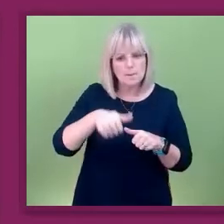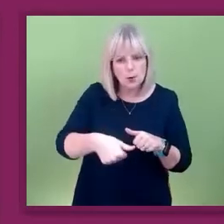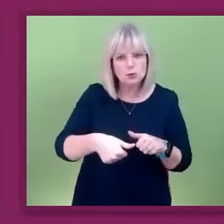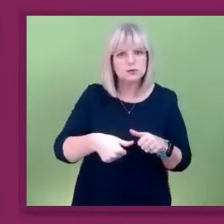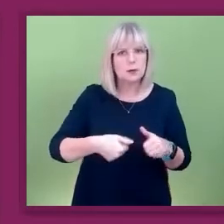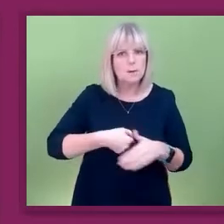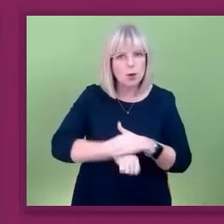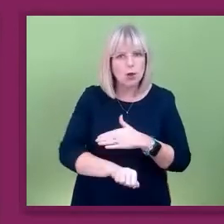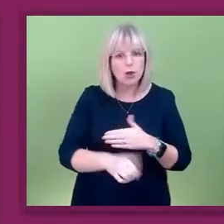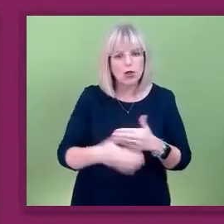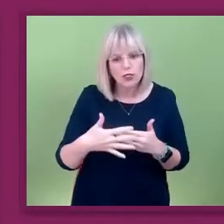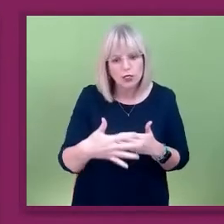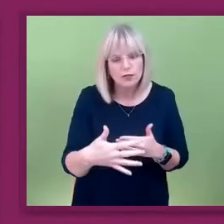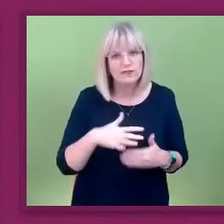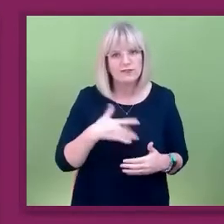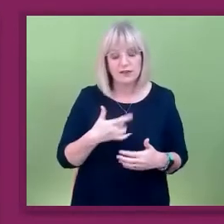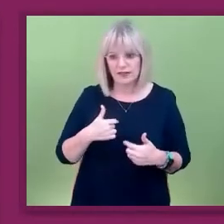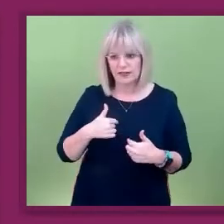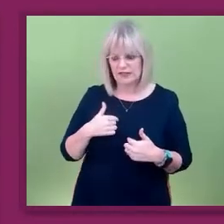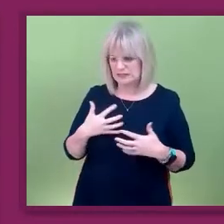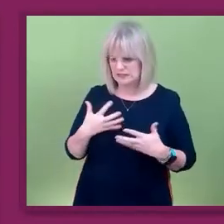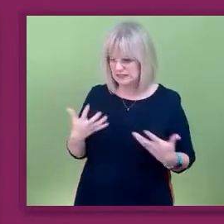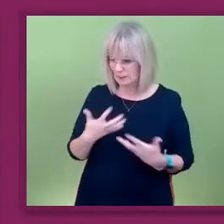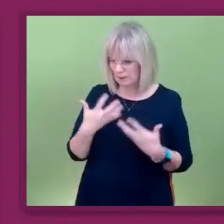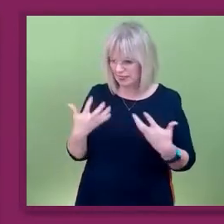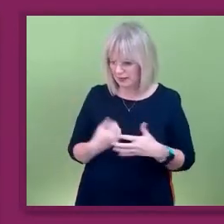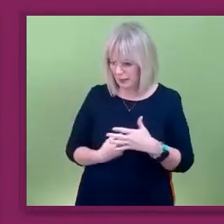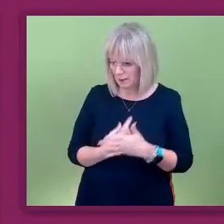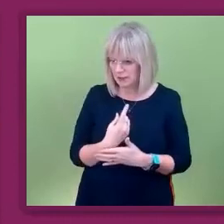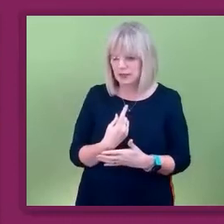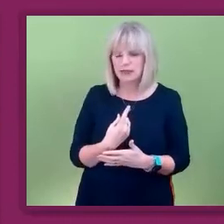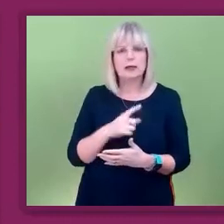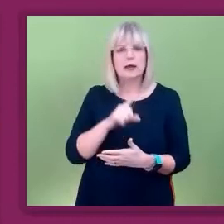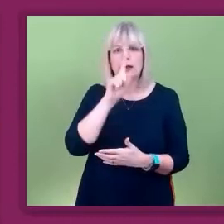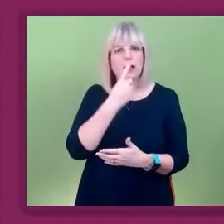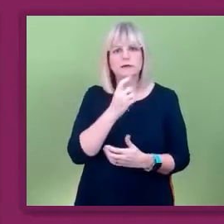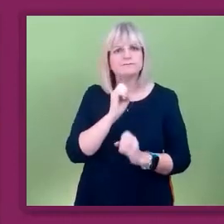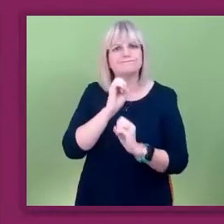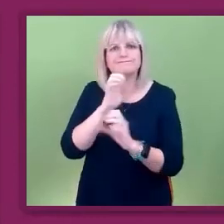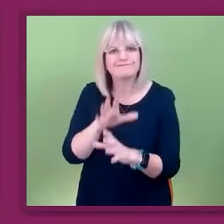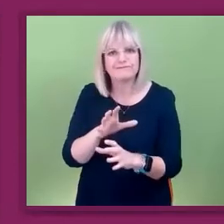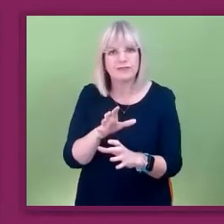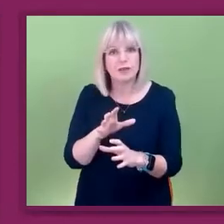going on, we can't speak out. And if we do, we're not listened to. So what's the point?